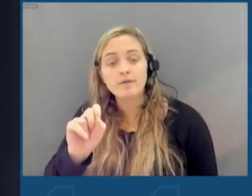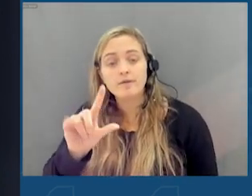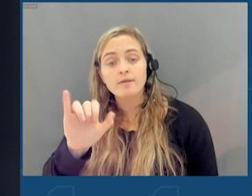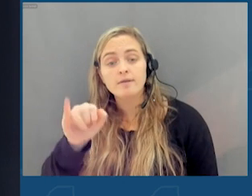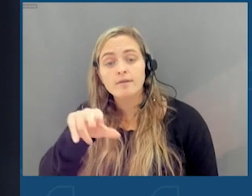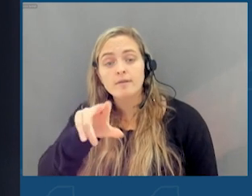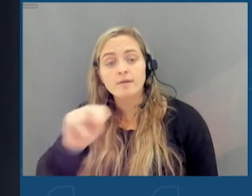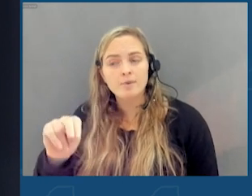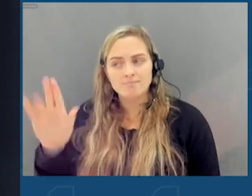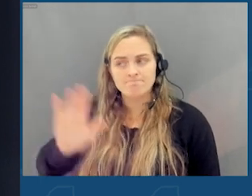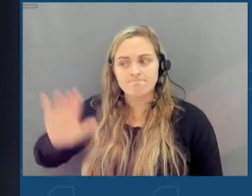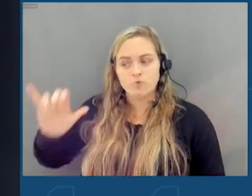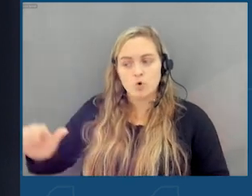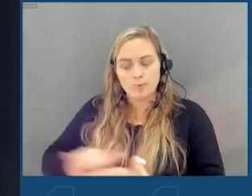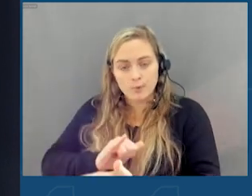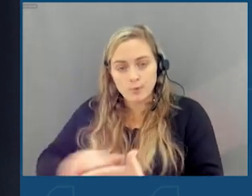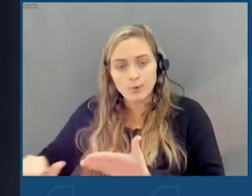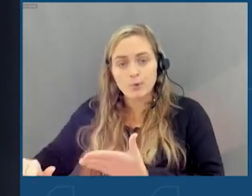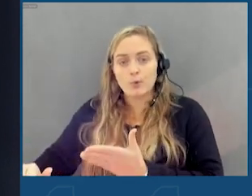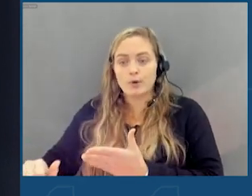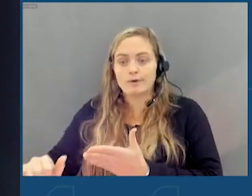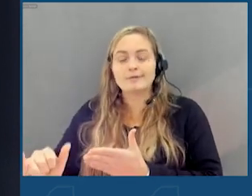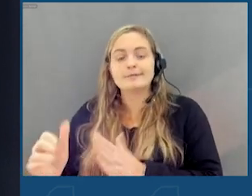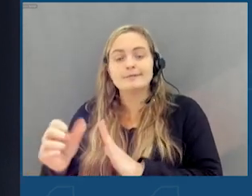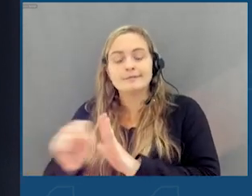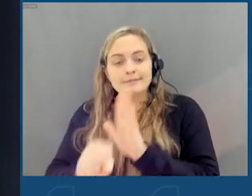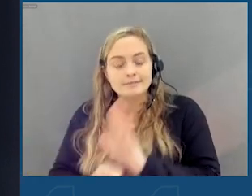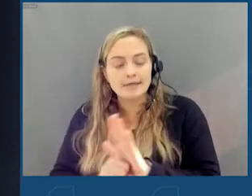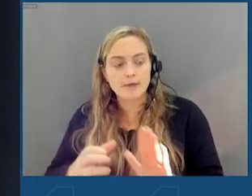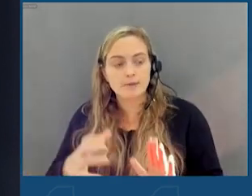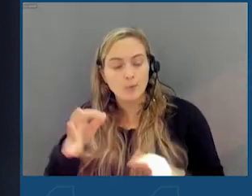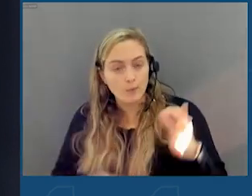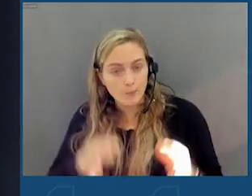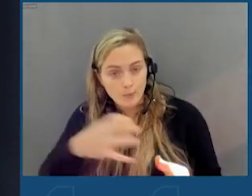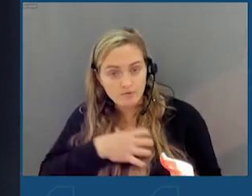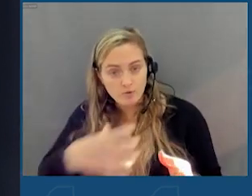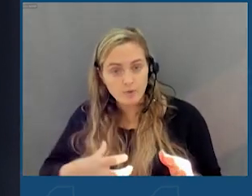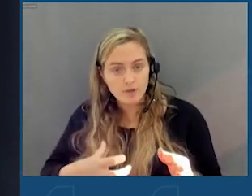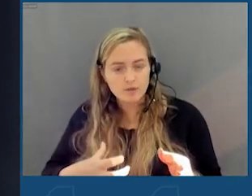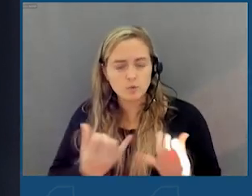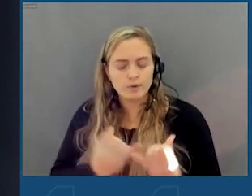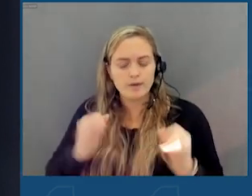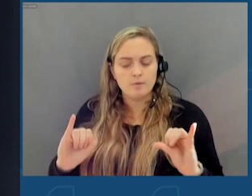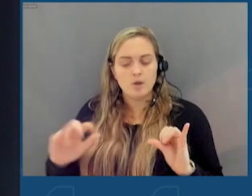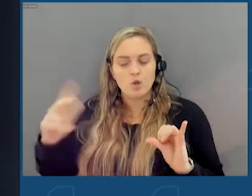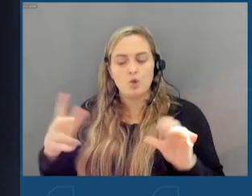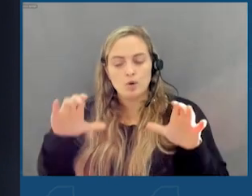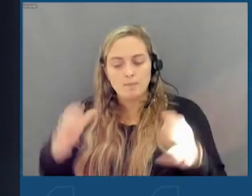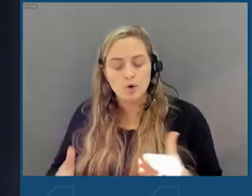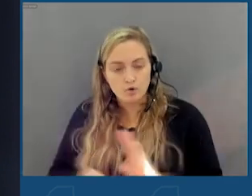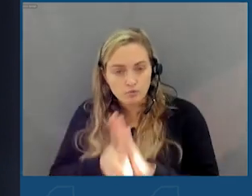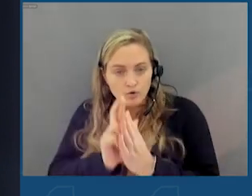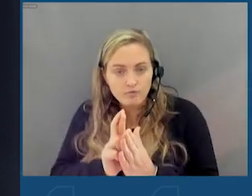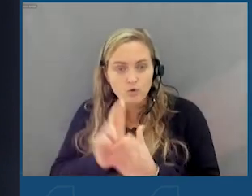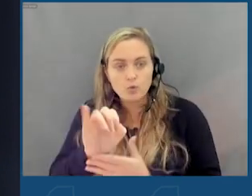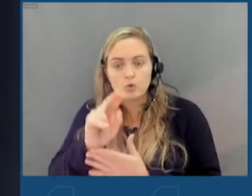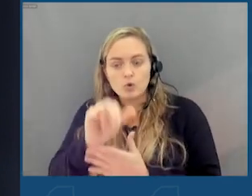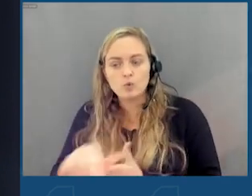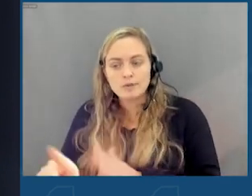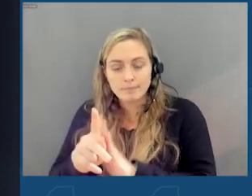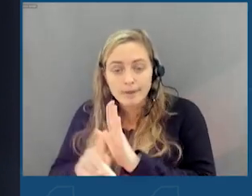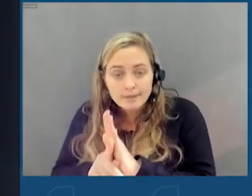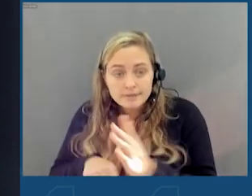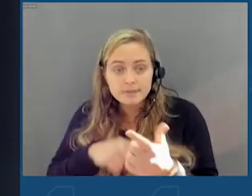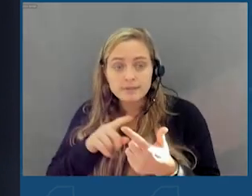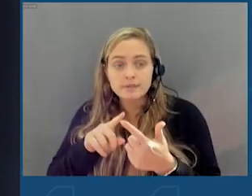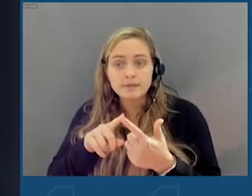New York State Court of Appeals, has agreed to conduct an independent third-party review of CUNY's policies